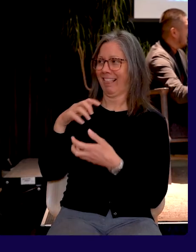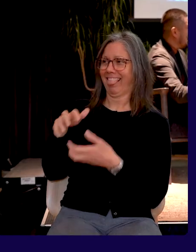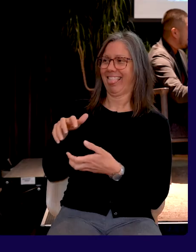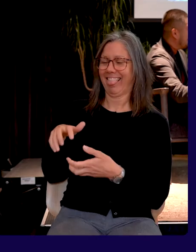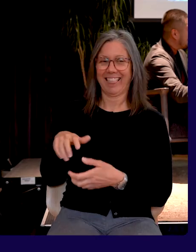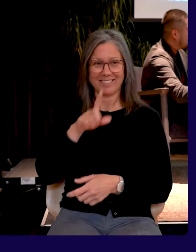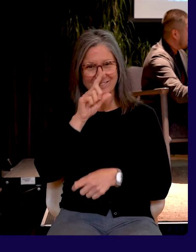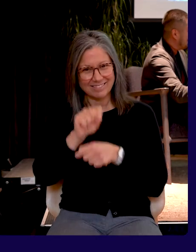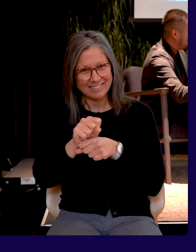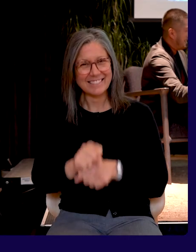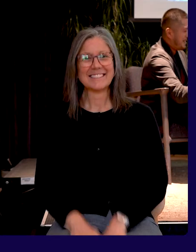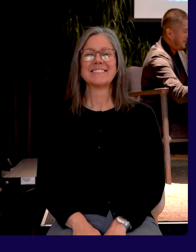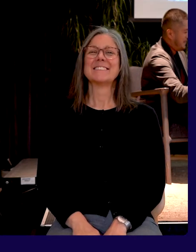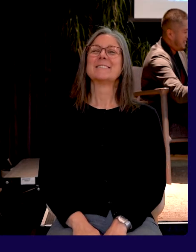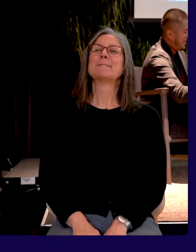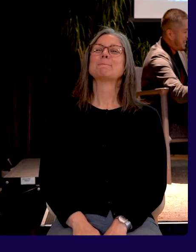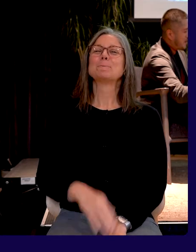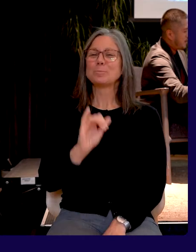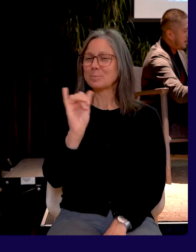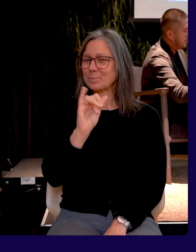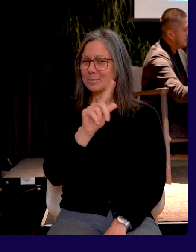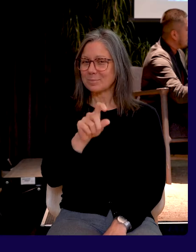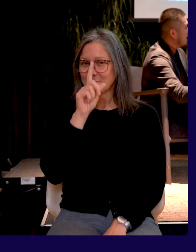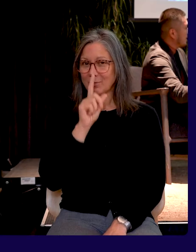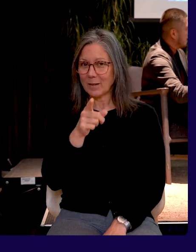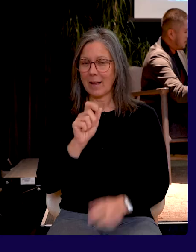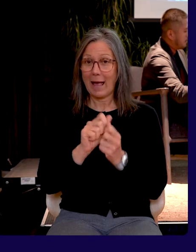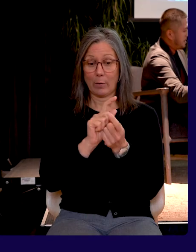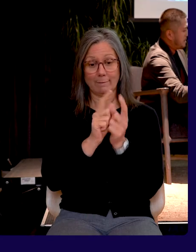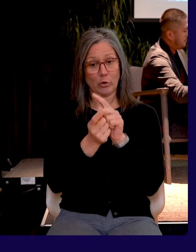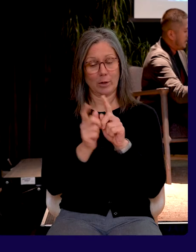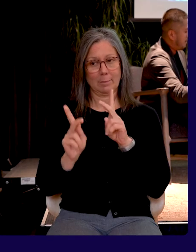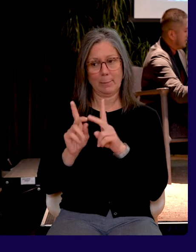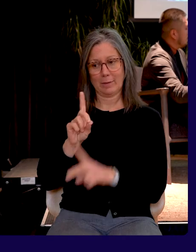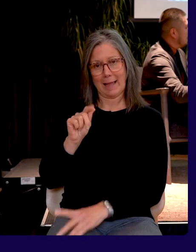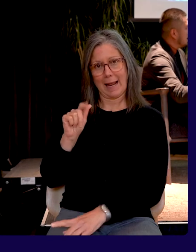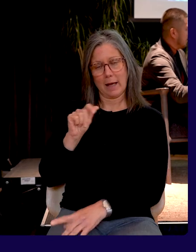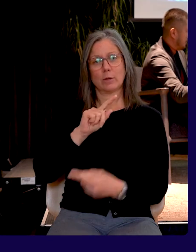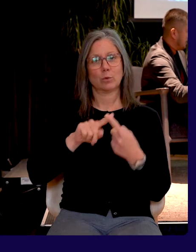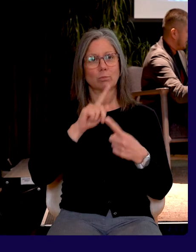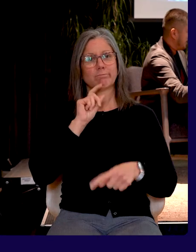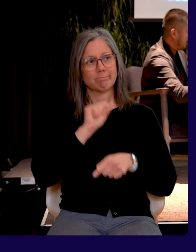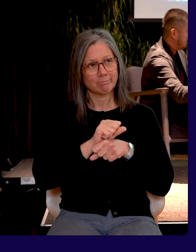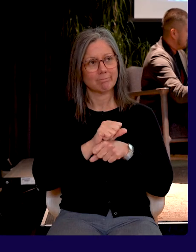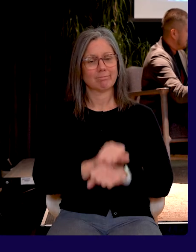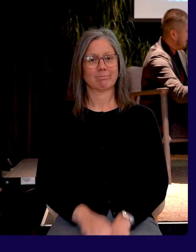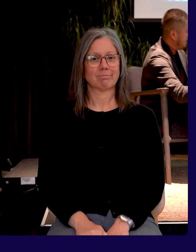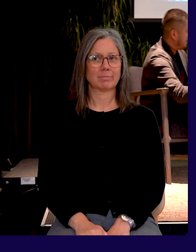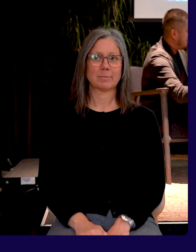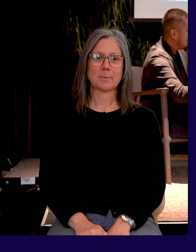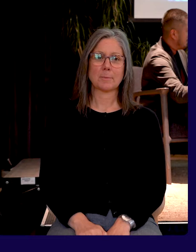Dia, same question for you. How are you converting this people data into meeting those needs?